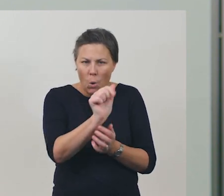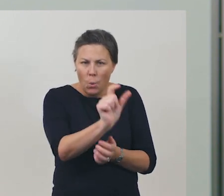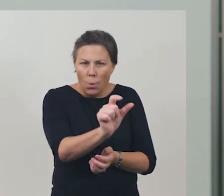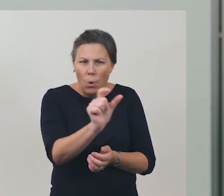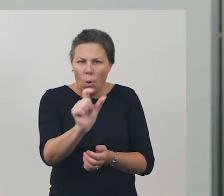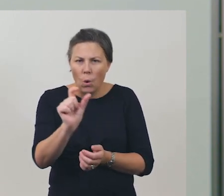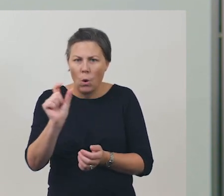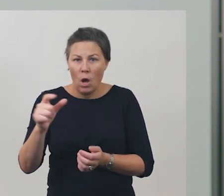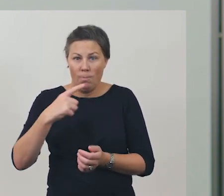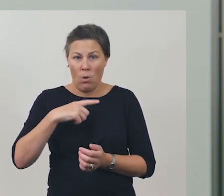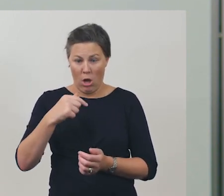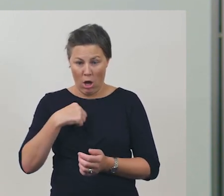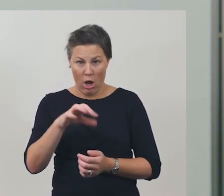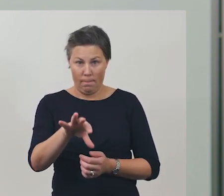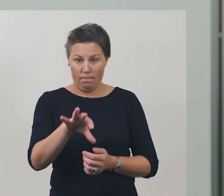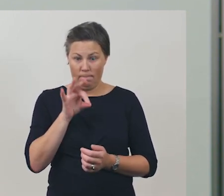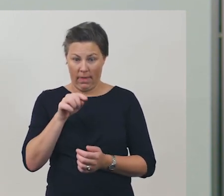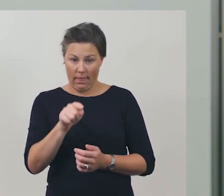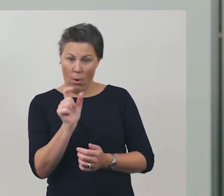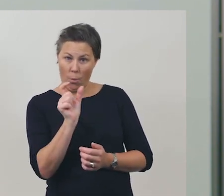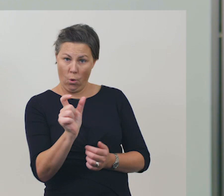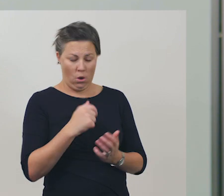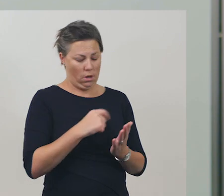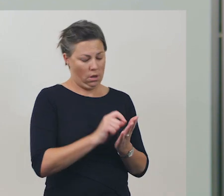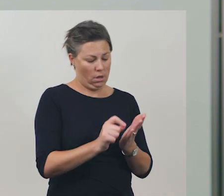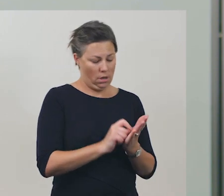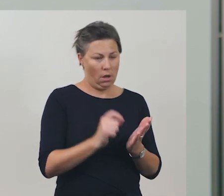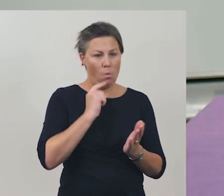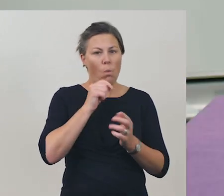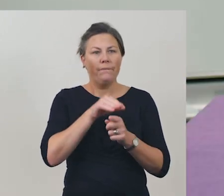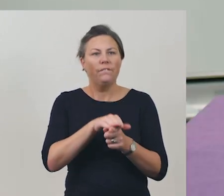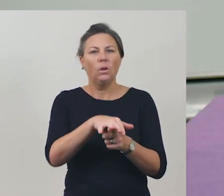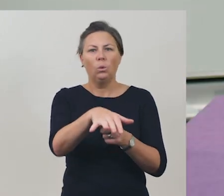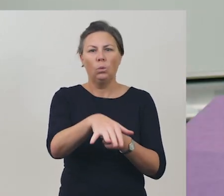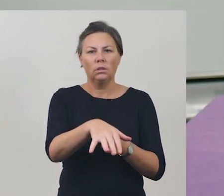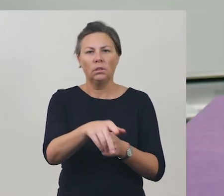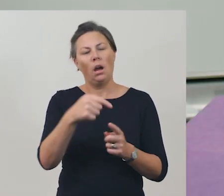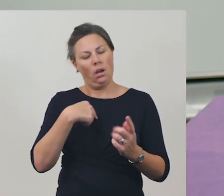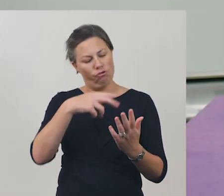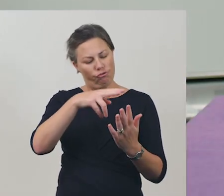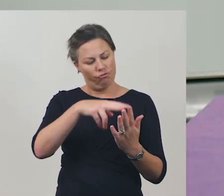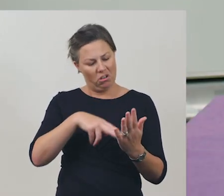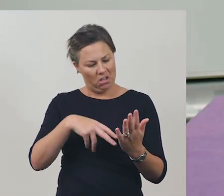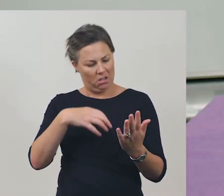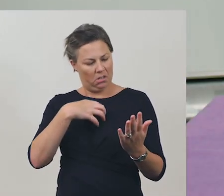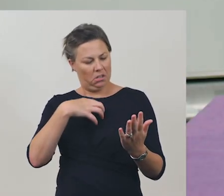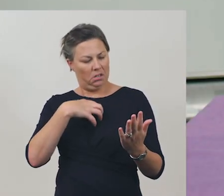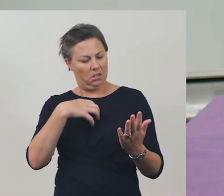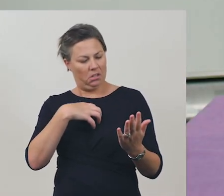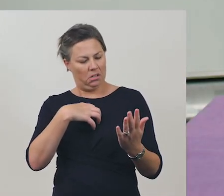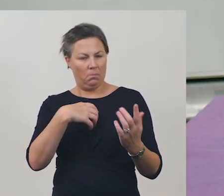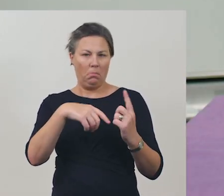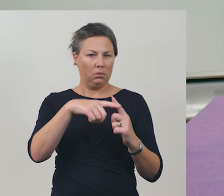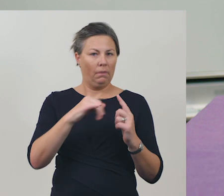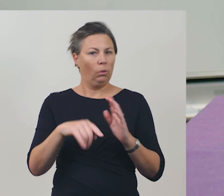think about what we are saying in positive or negative ways. It is also important to understand when it is appropriate to use